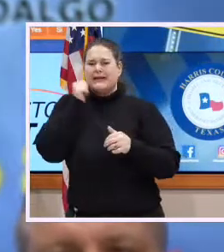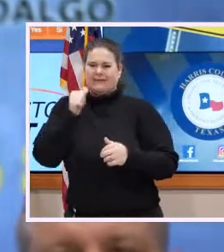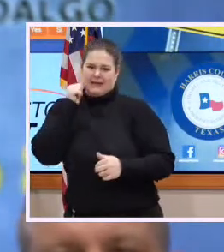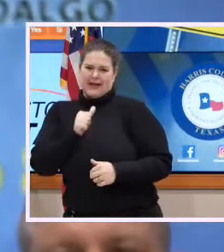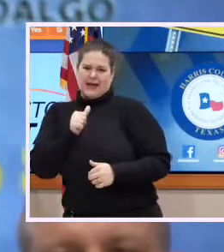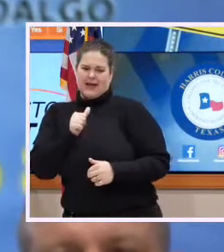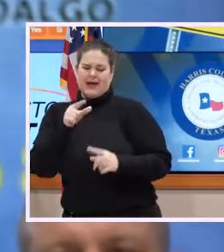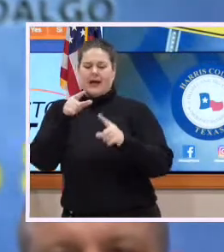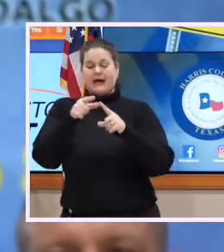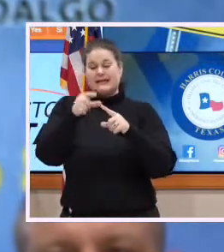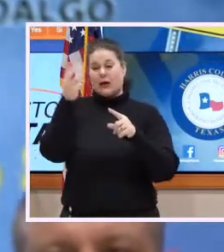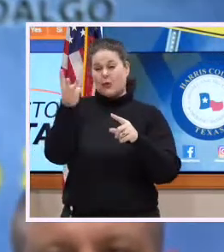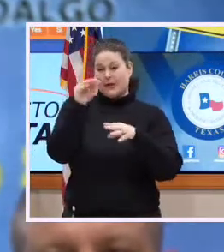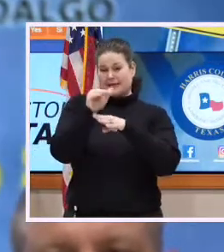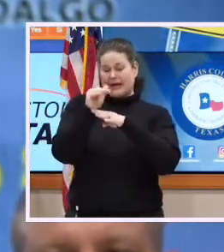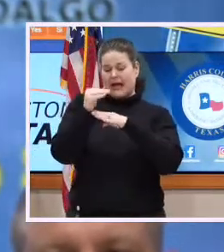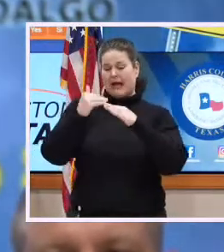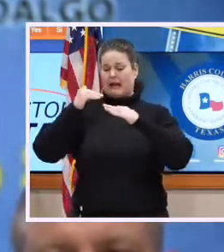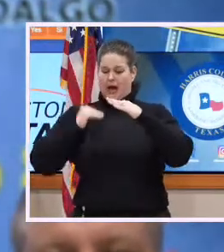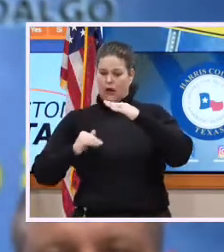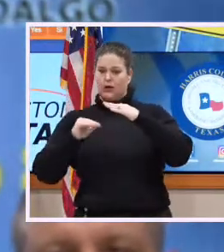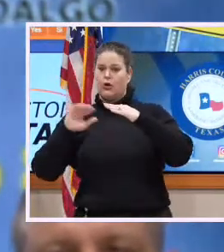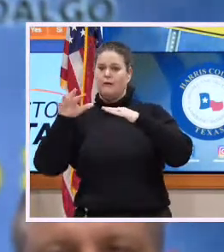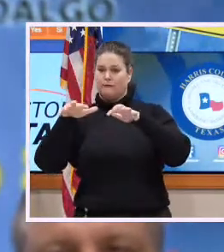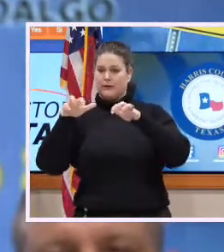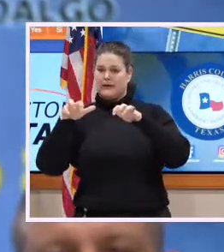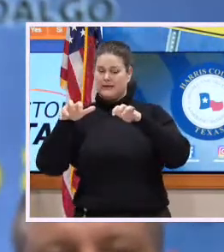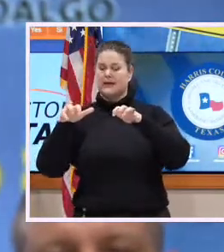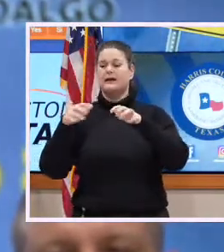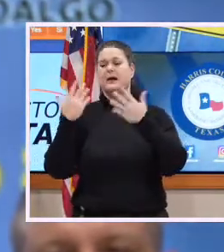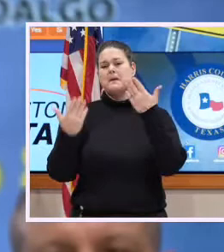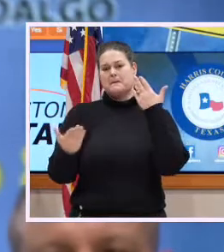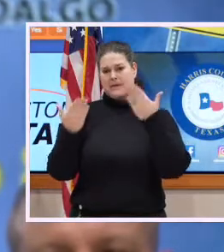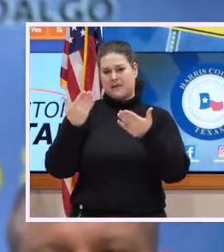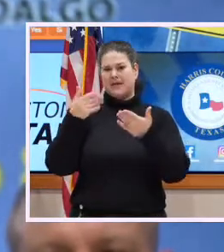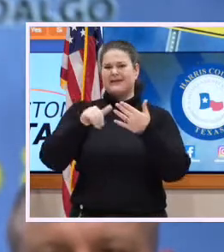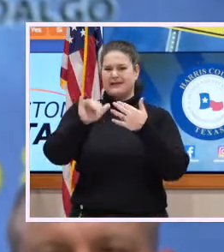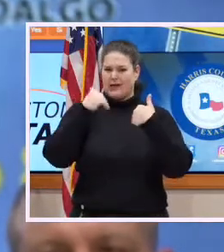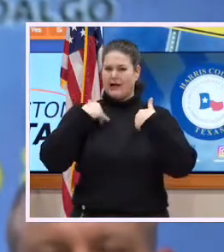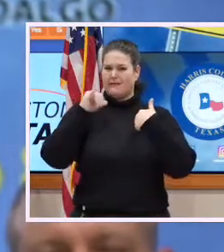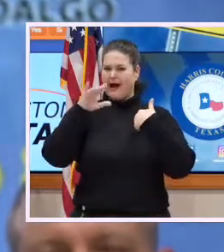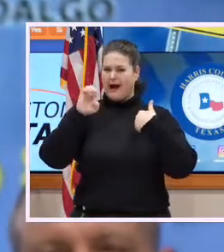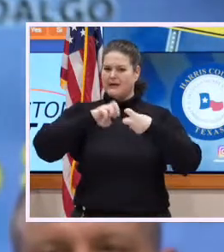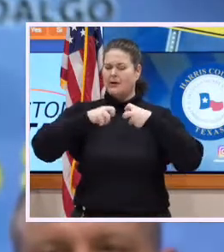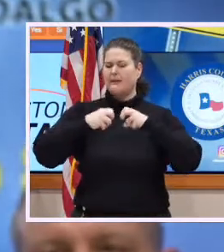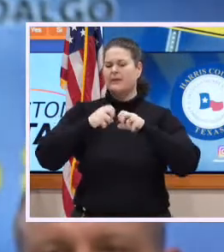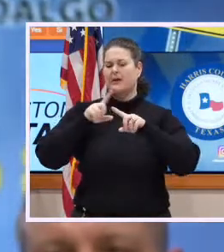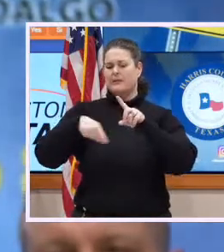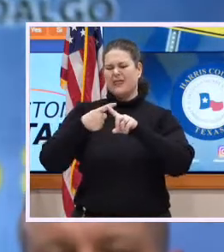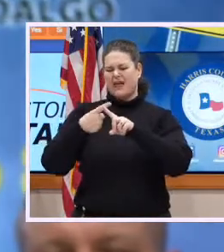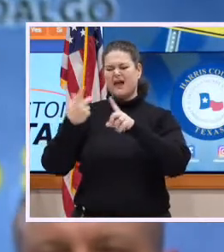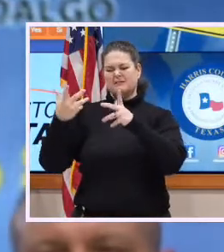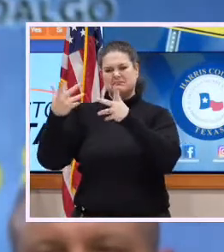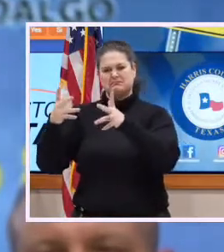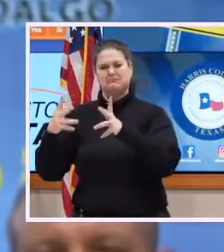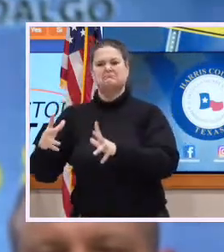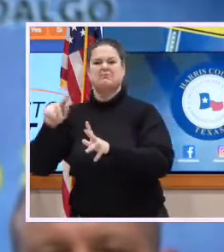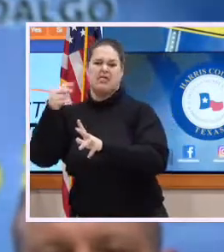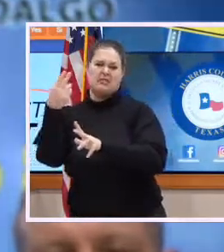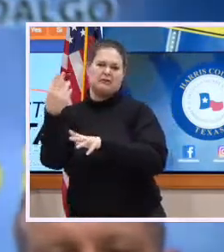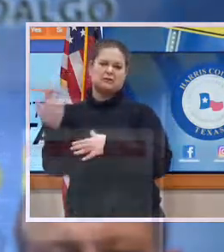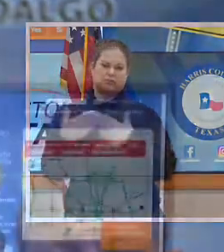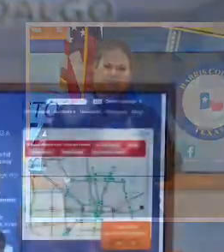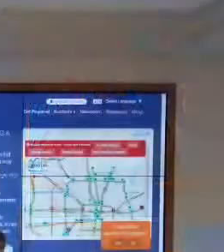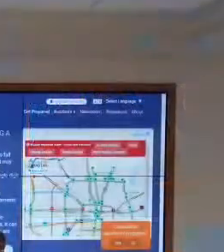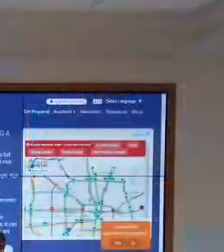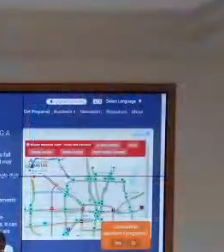on Wednesday night into Thursday morning, and we could still have some ice issues. But after that, we warm up and pull out of this historic Arctic outbreak. Judge.